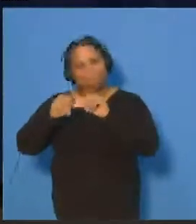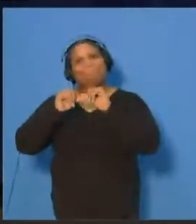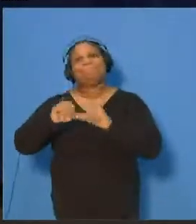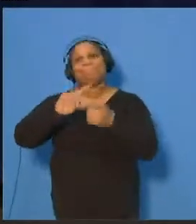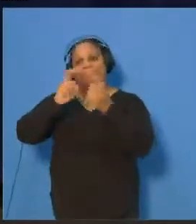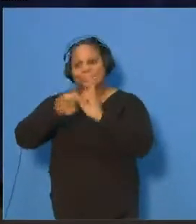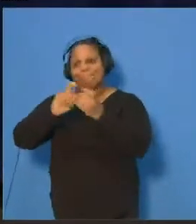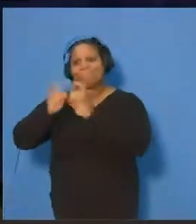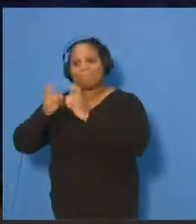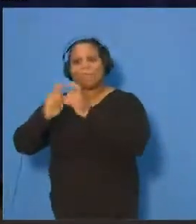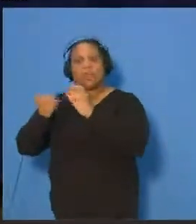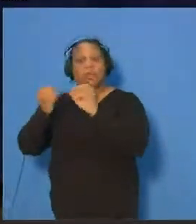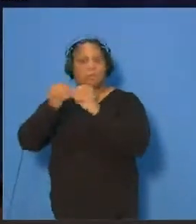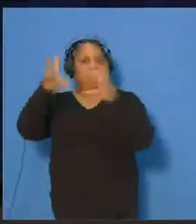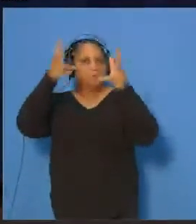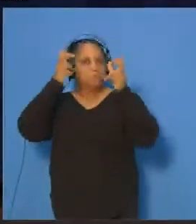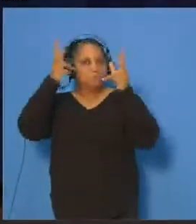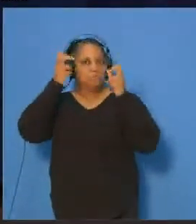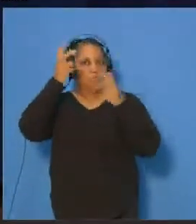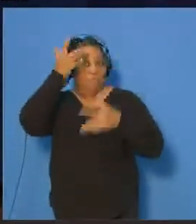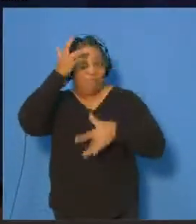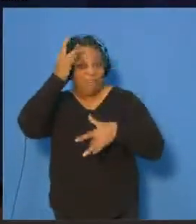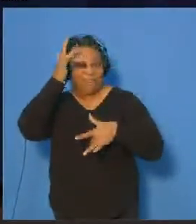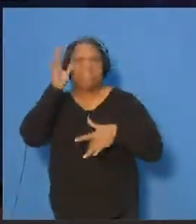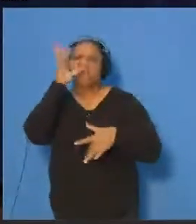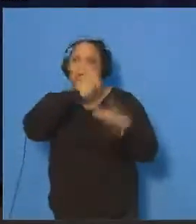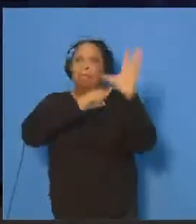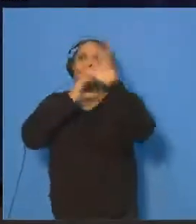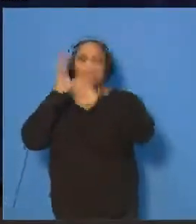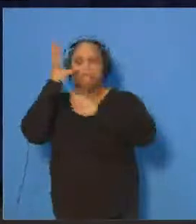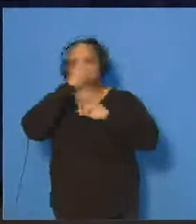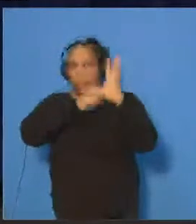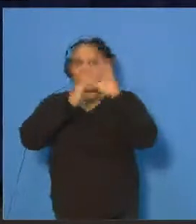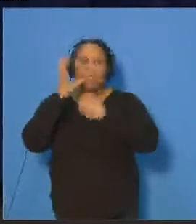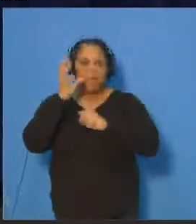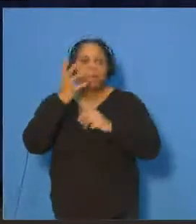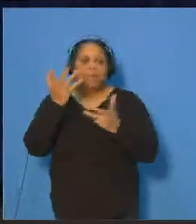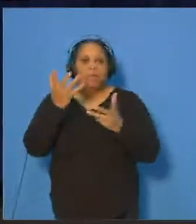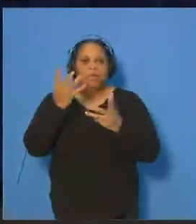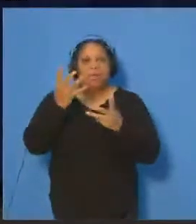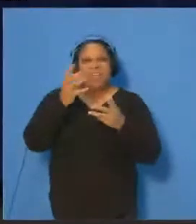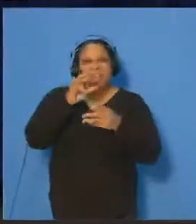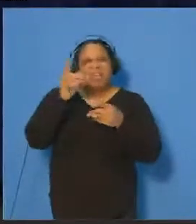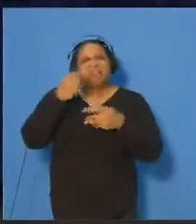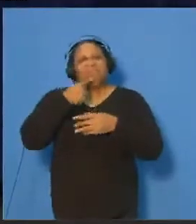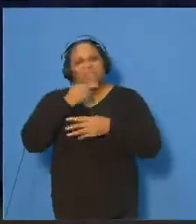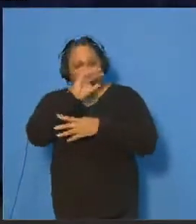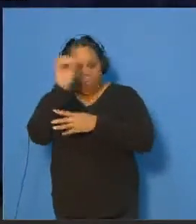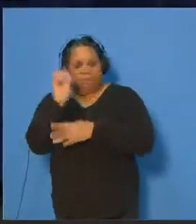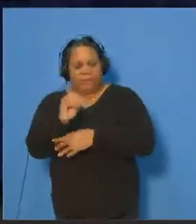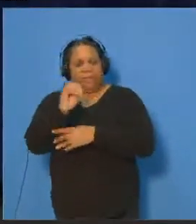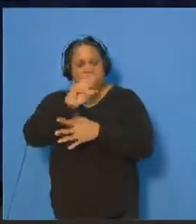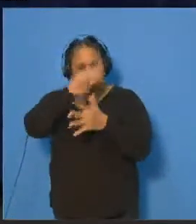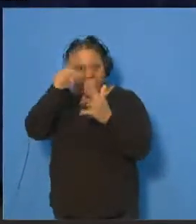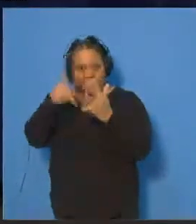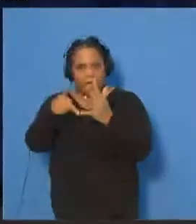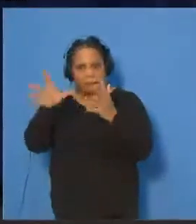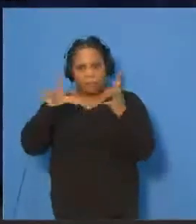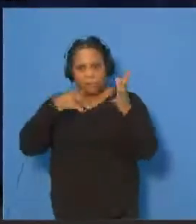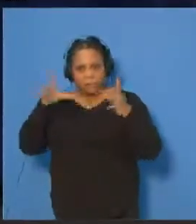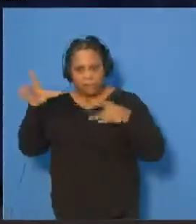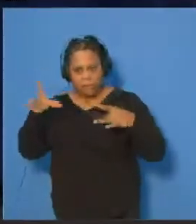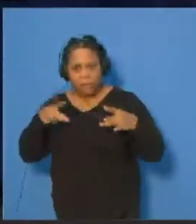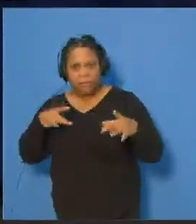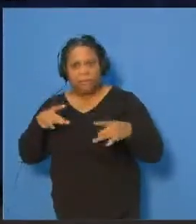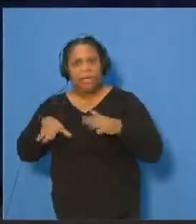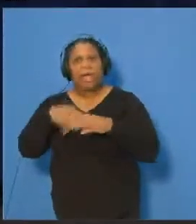known about the virus. Those things are done from assumptions. They're done from assumptions that a certain percentage of the population which contracts the virus,